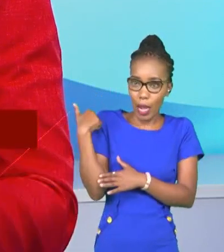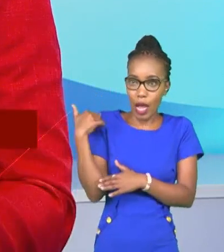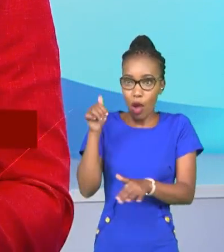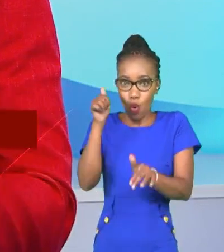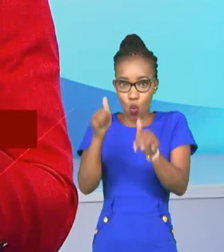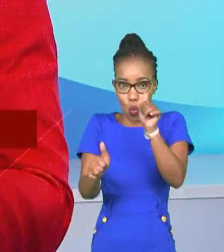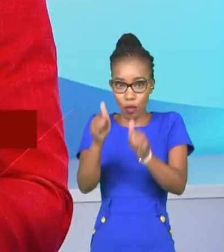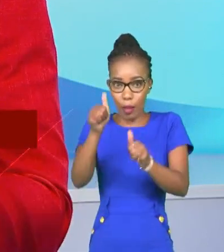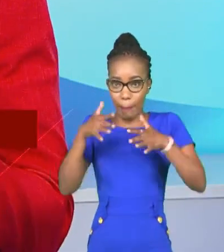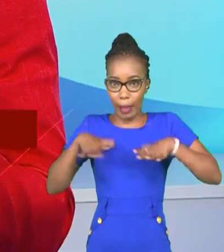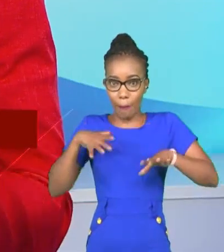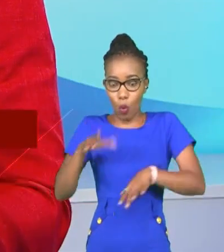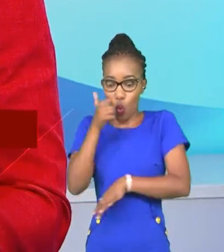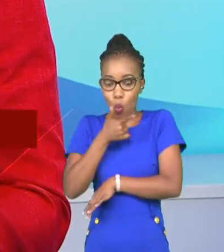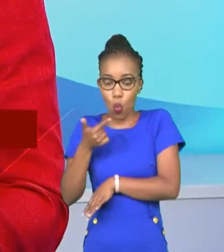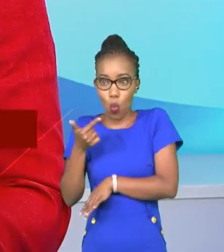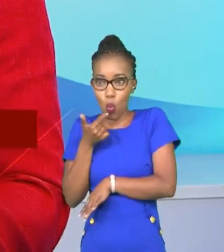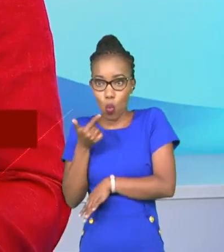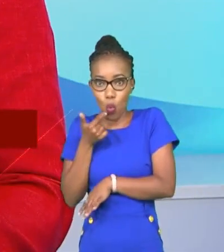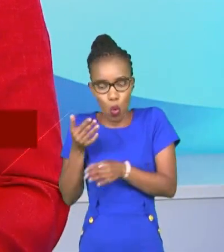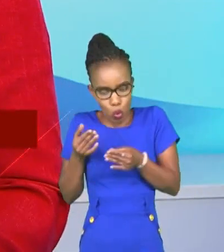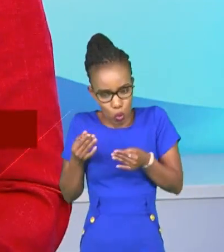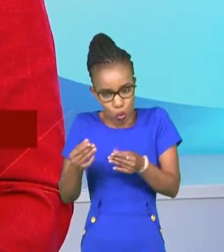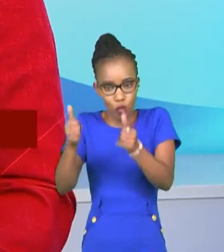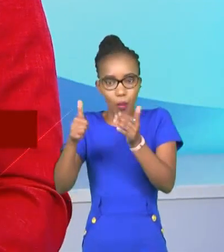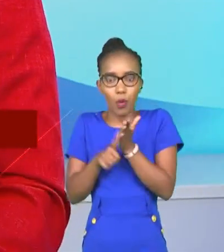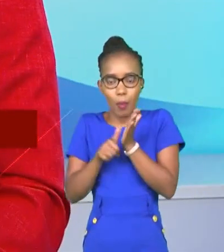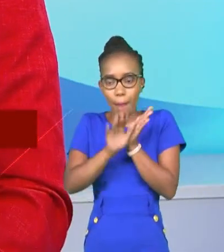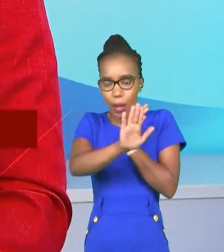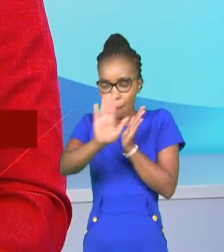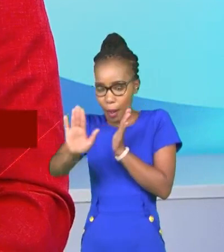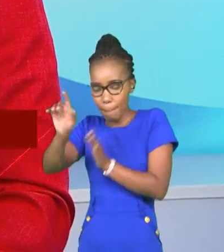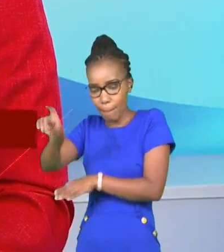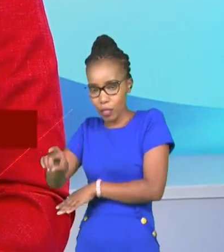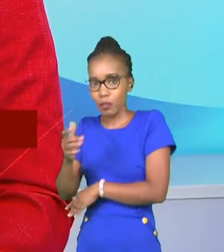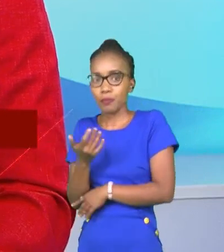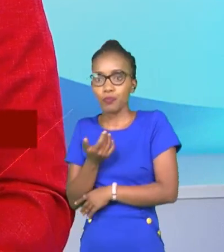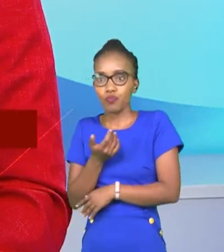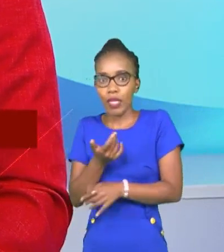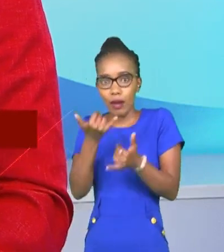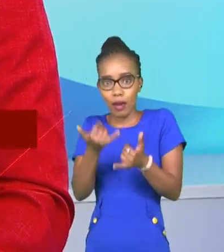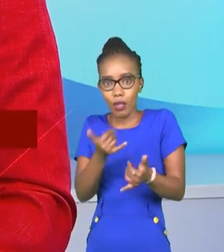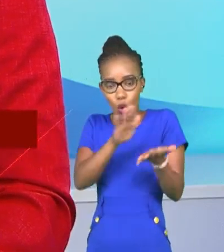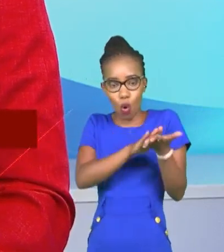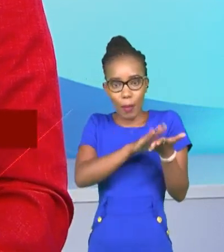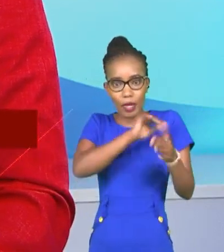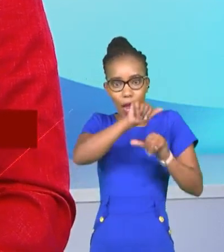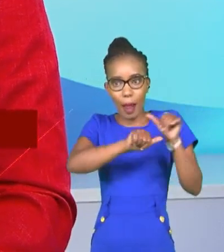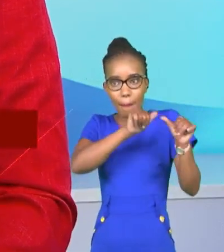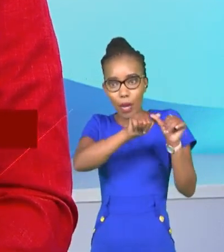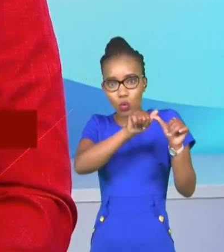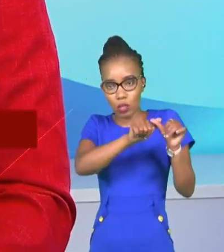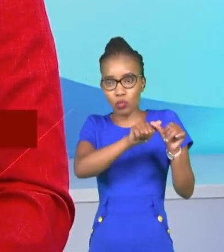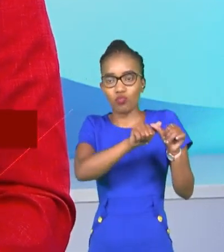of people who need to be addressed. Their needs need to be addressed. I just want to comment on a narrative he